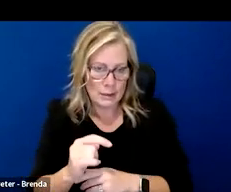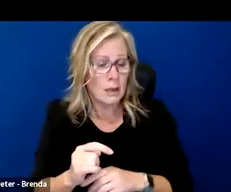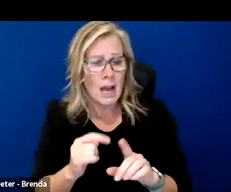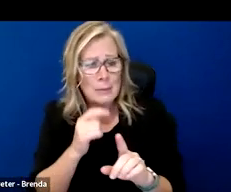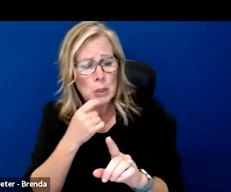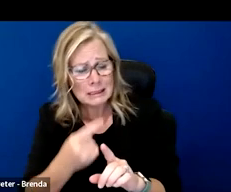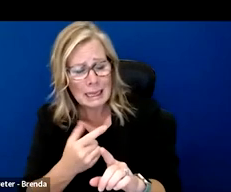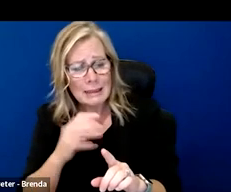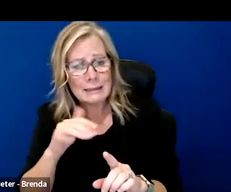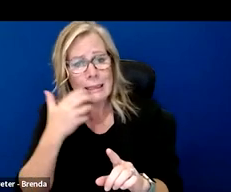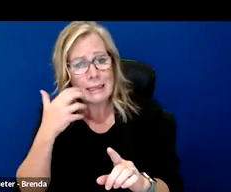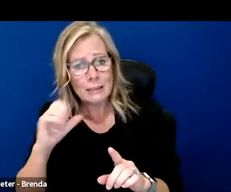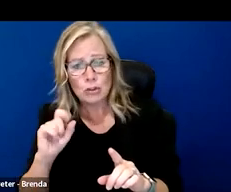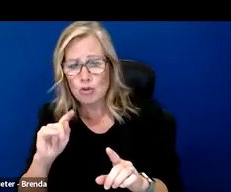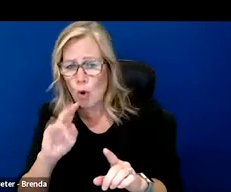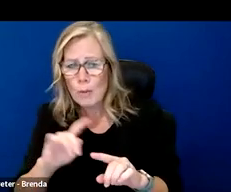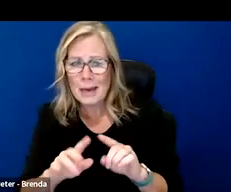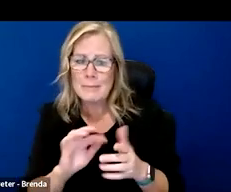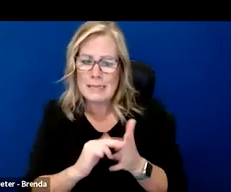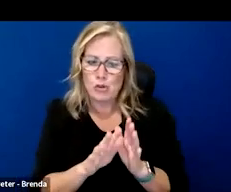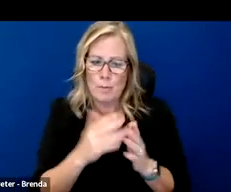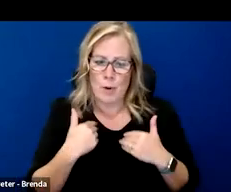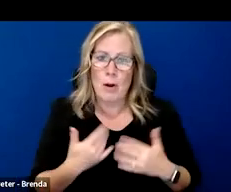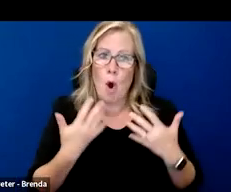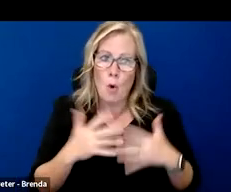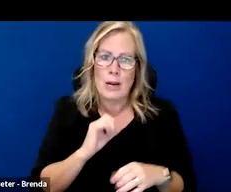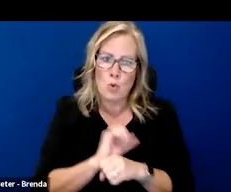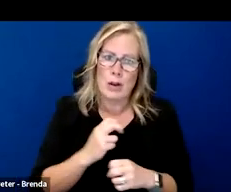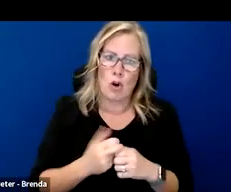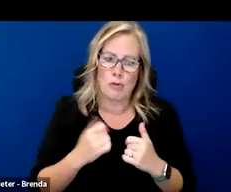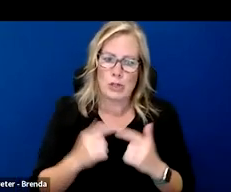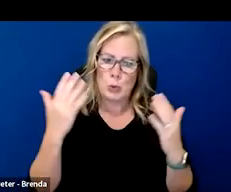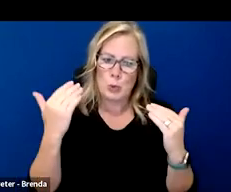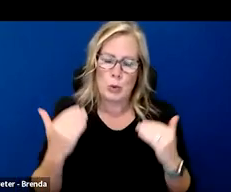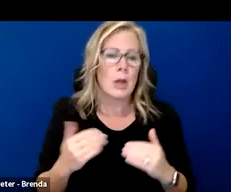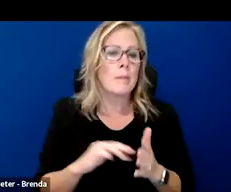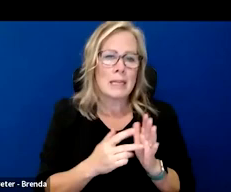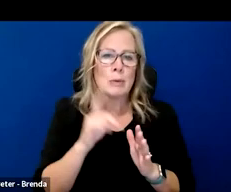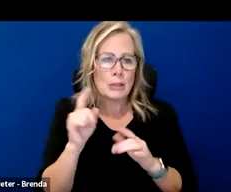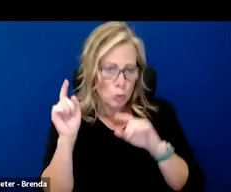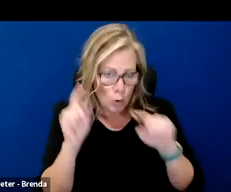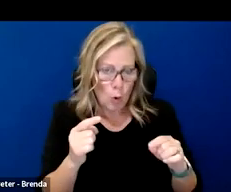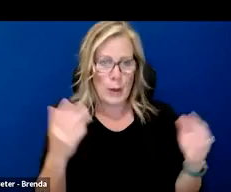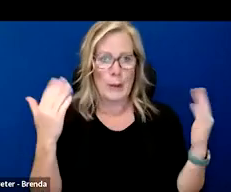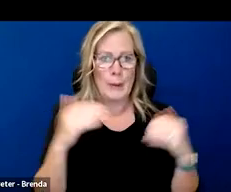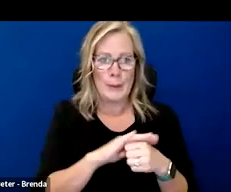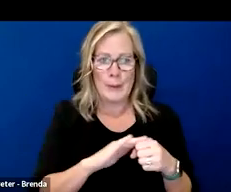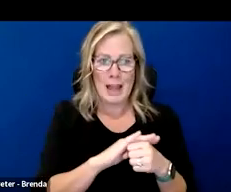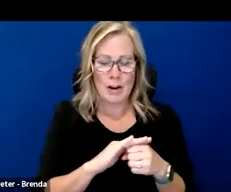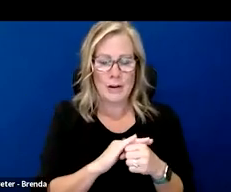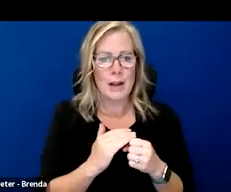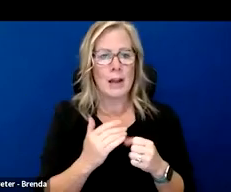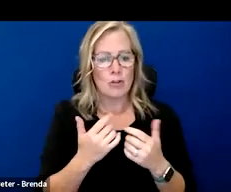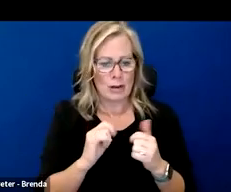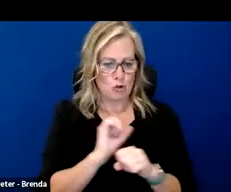signs that our body's working hard to cool off. And we should try to get to a cooler space and take steps to limit that the heat stress